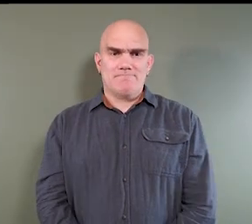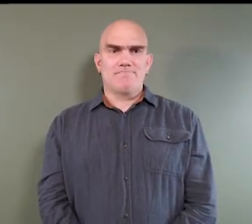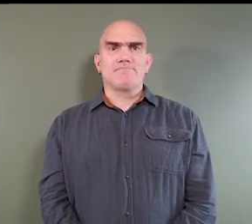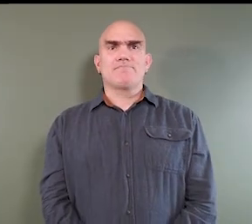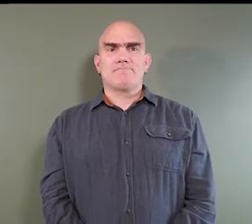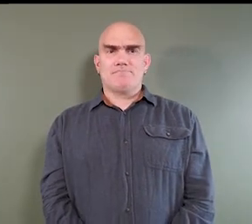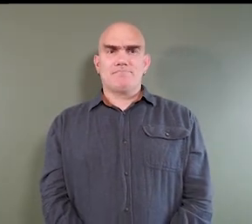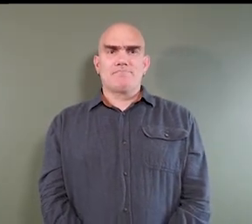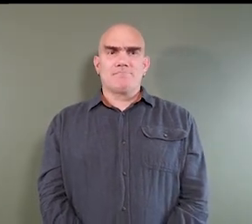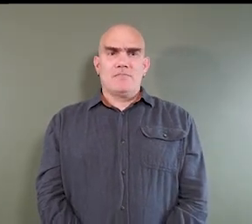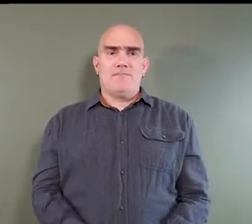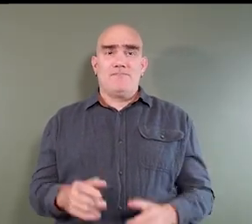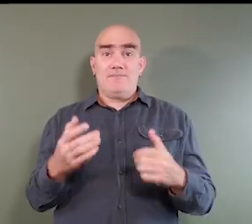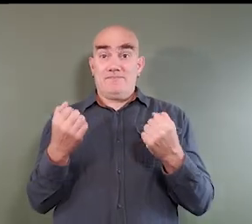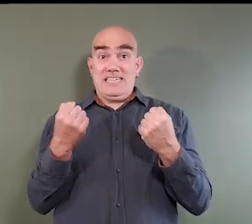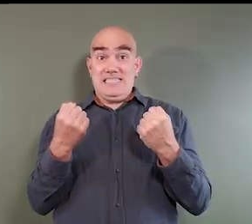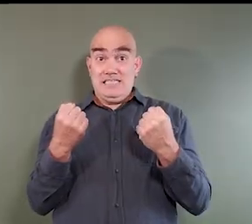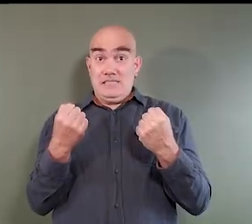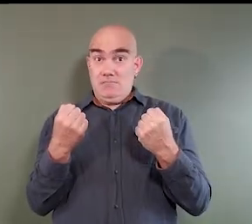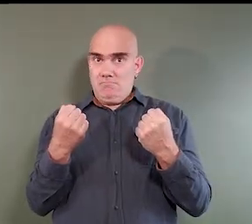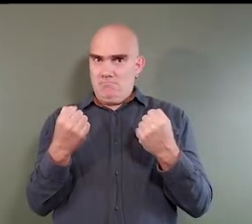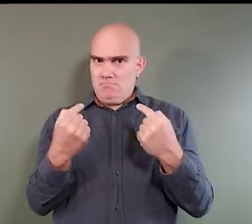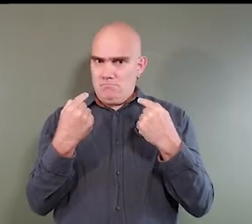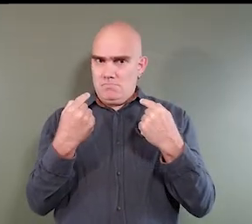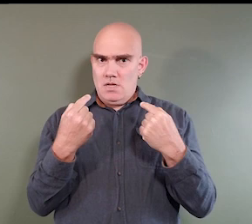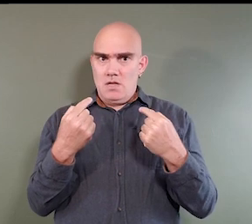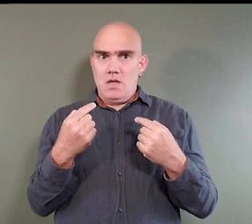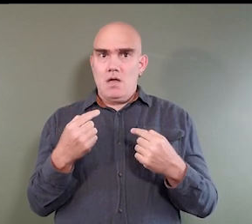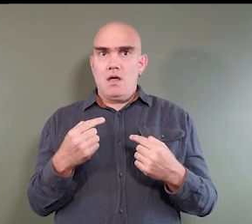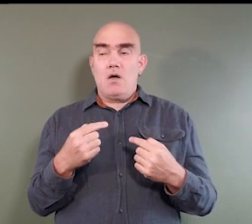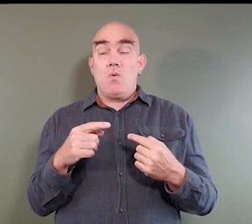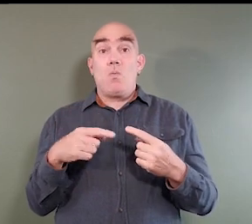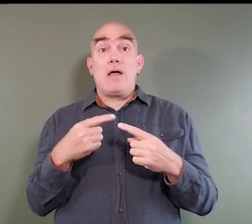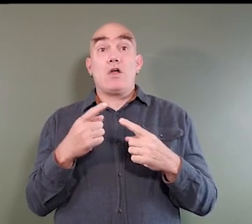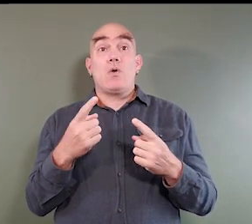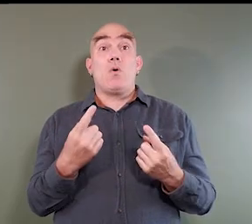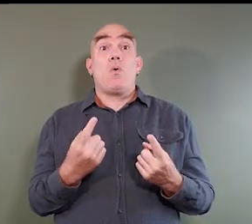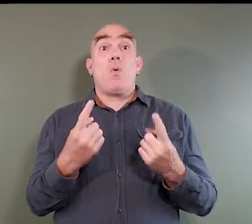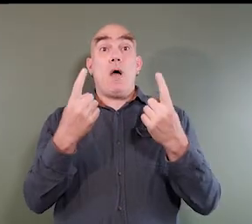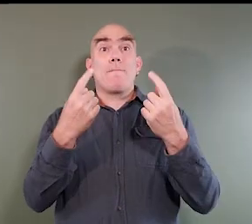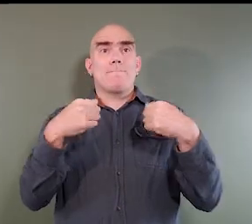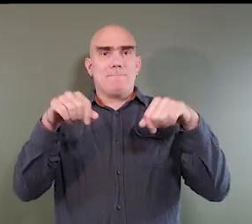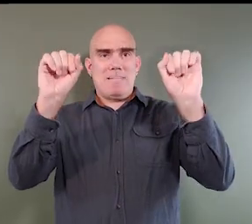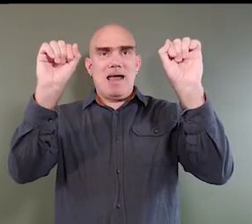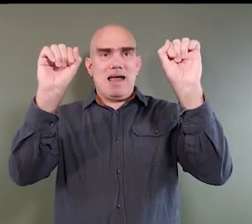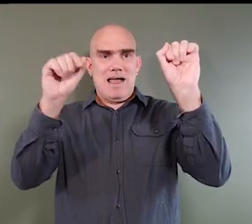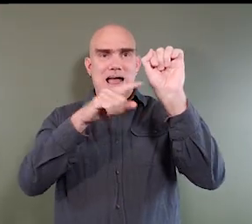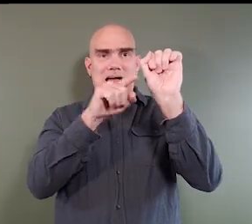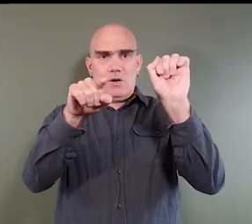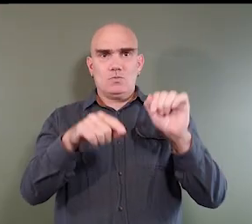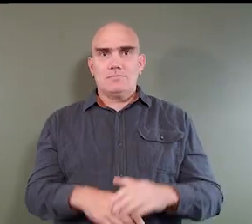moving. Fists are facing you. They're facing outwards as you come down.